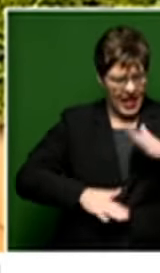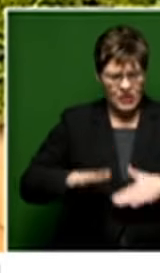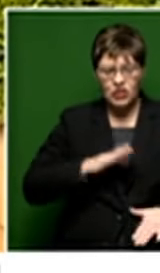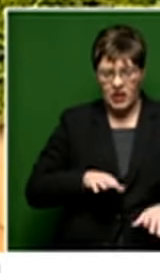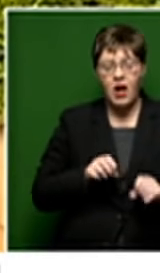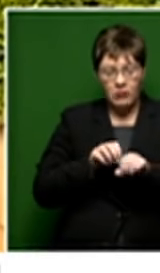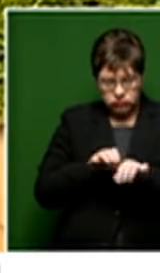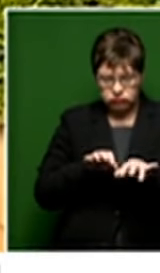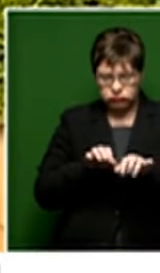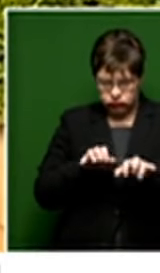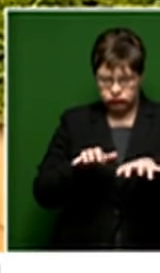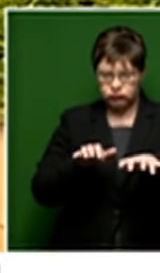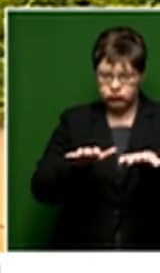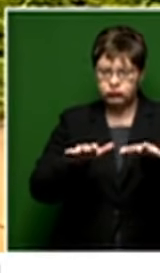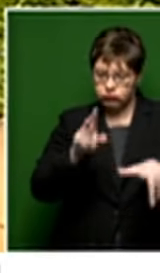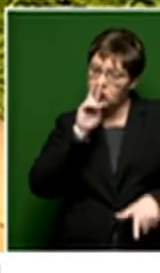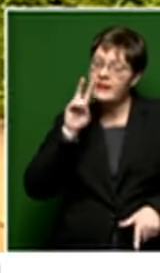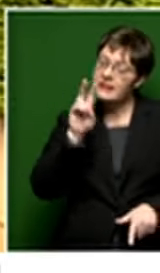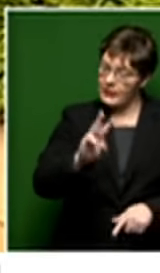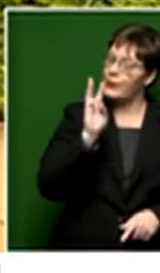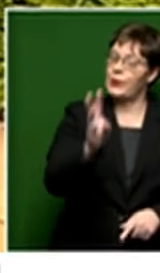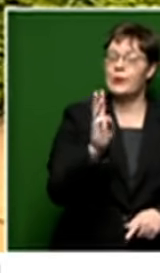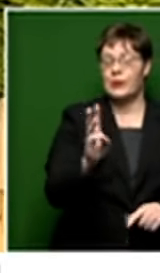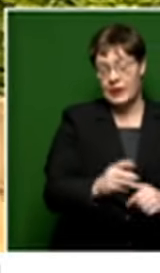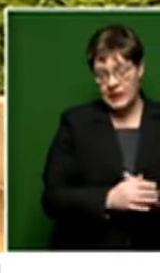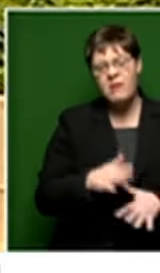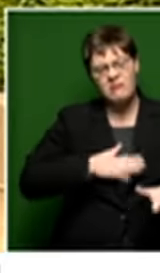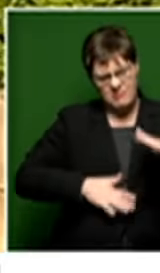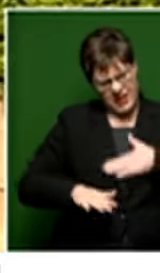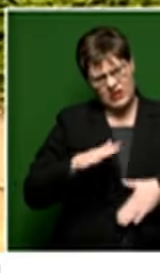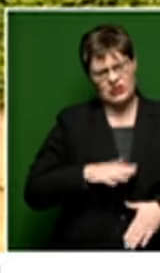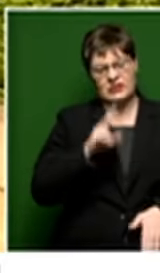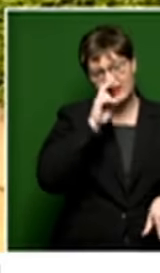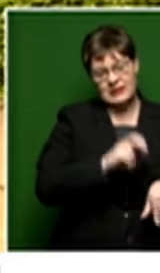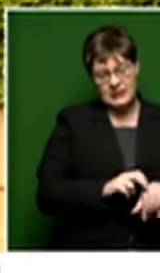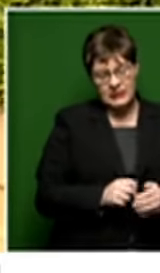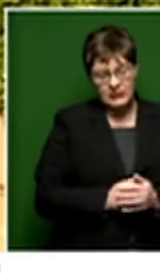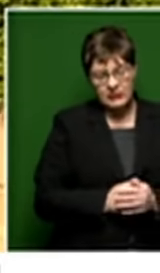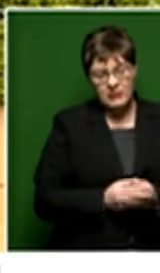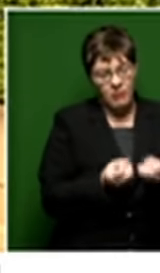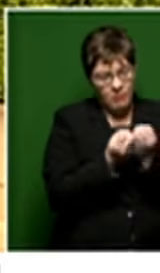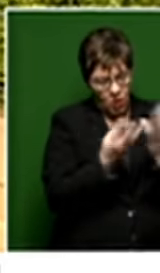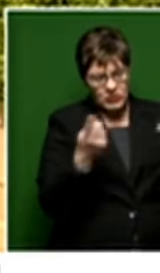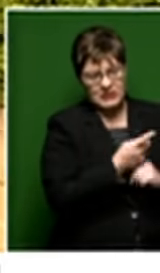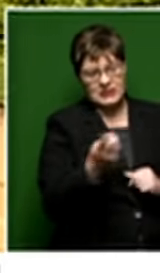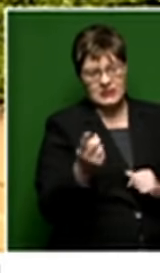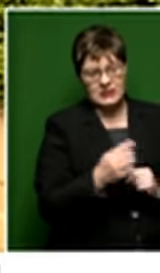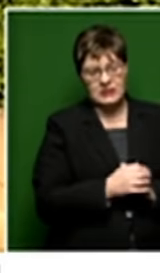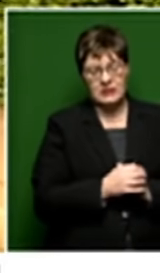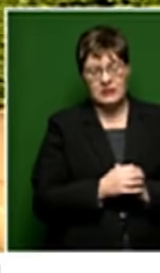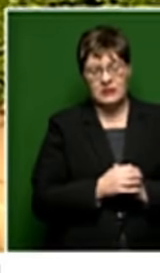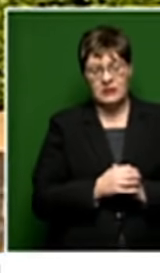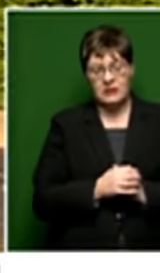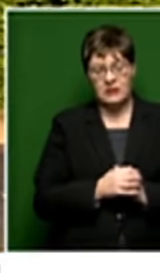are rolling out this deployment as much as soon as possible. In most areas, people, the